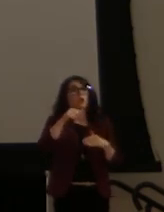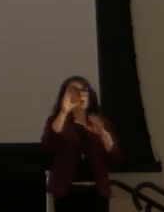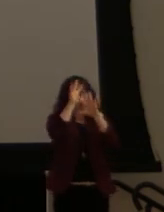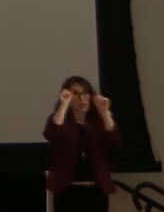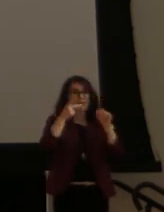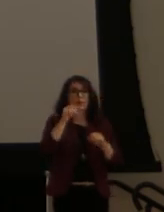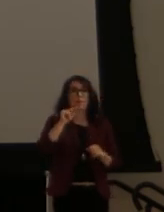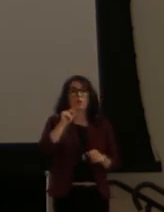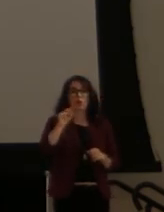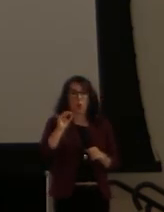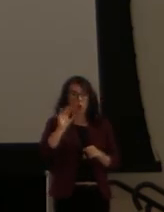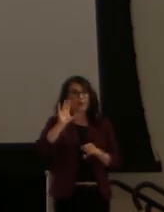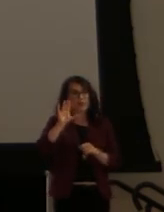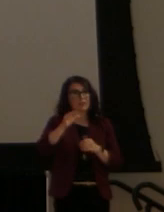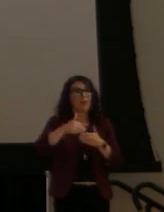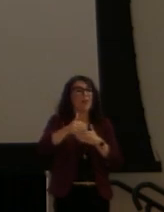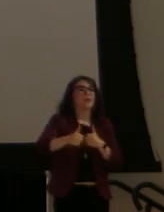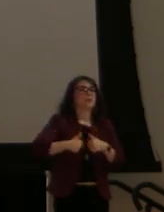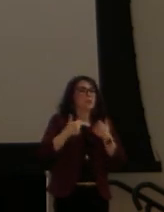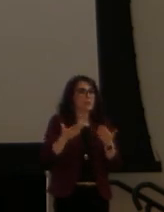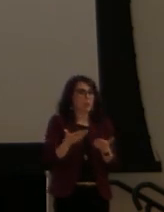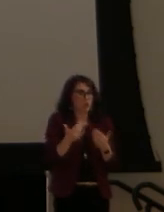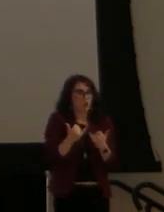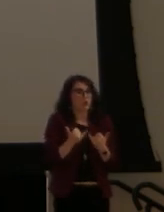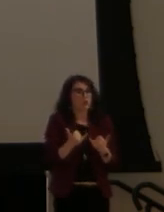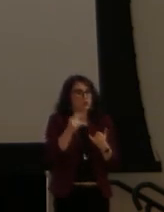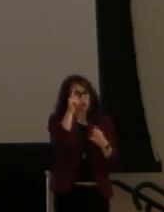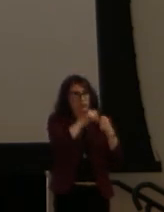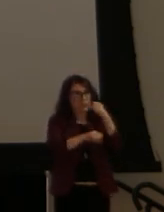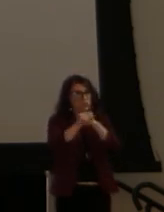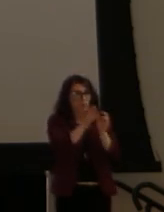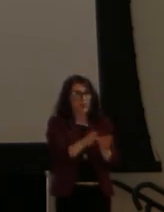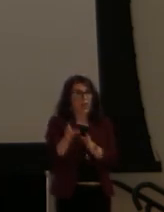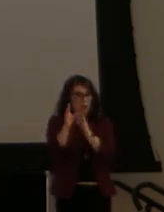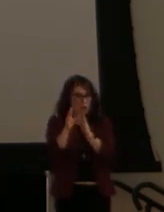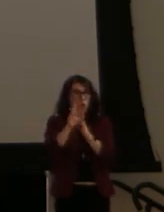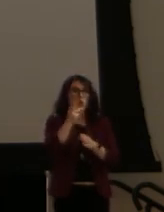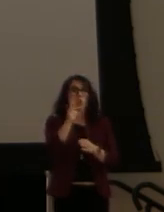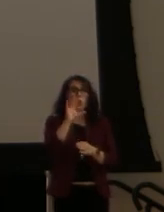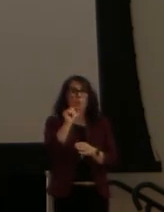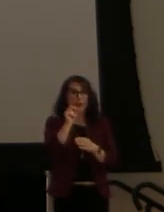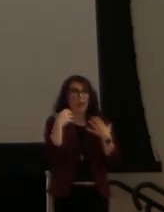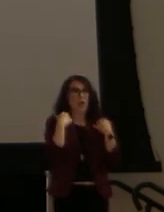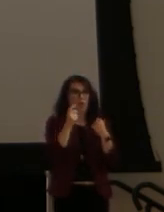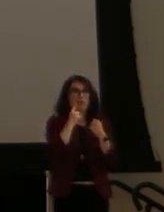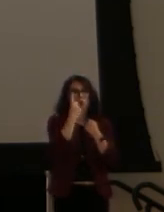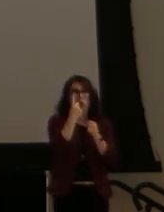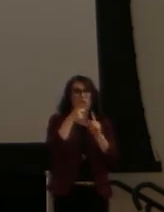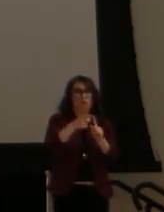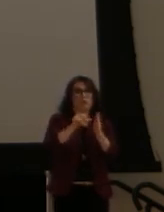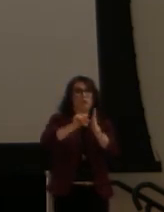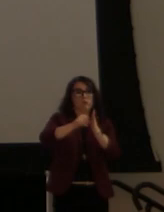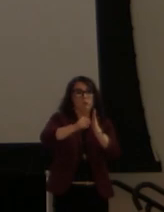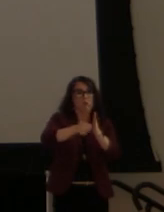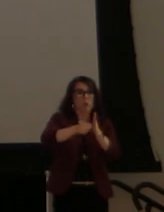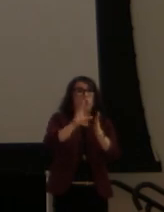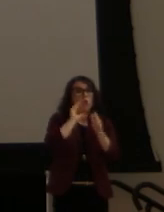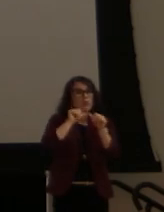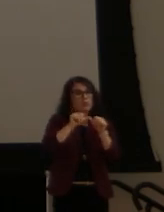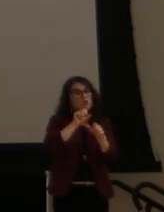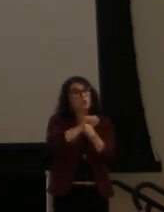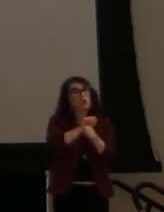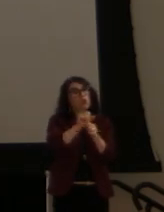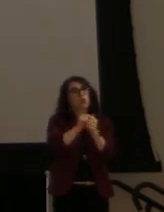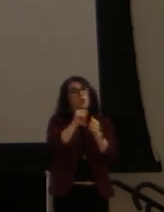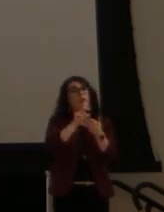Here strategic plan, where urban health is a pathway. They will continue to work with institutional leaders and the